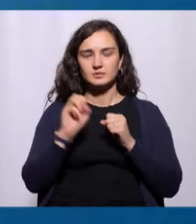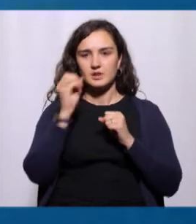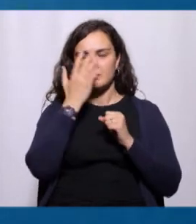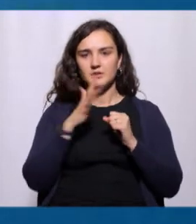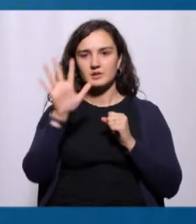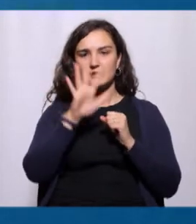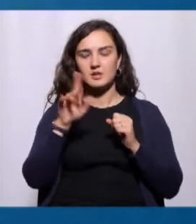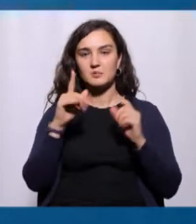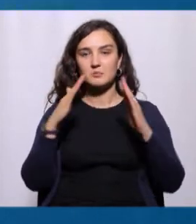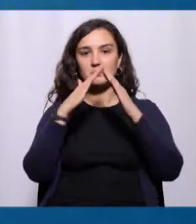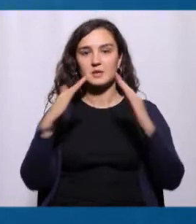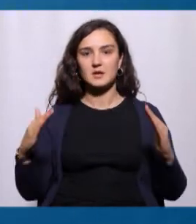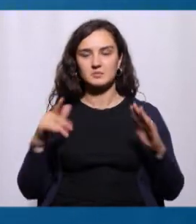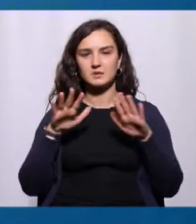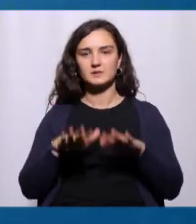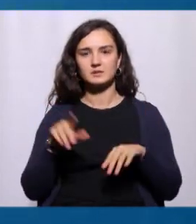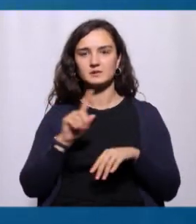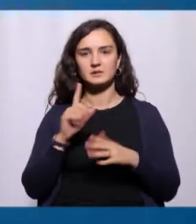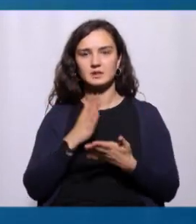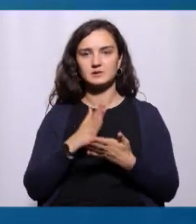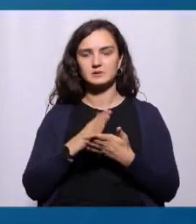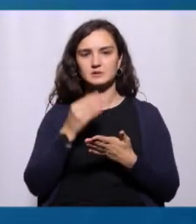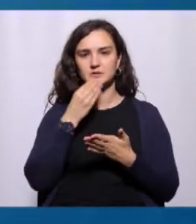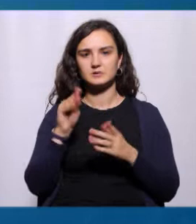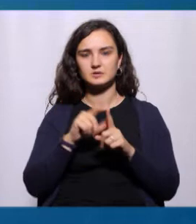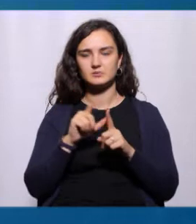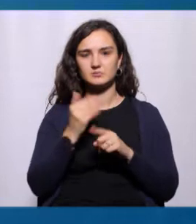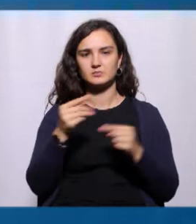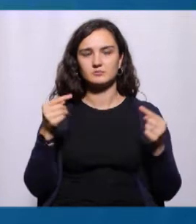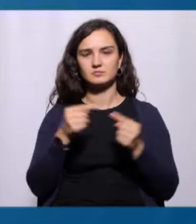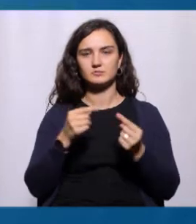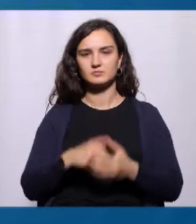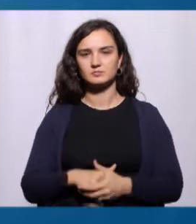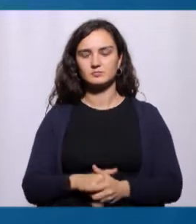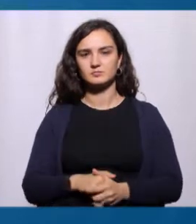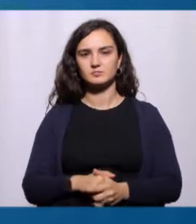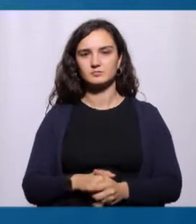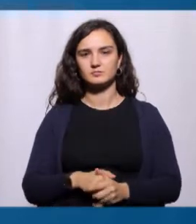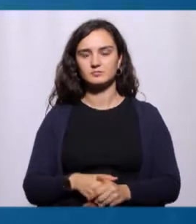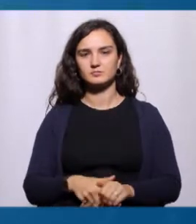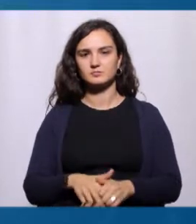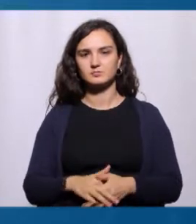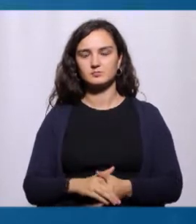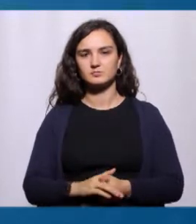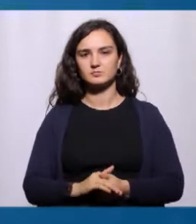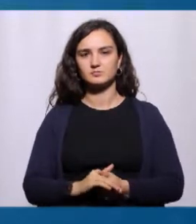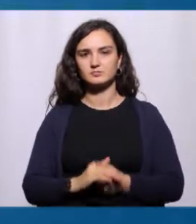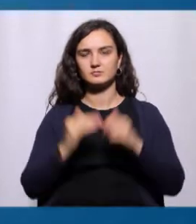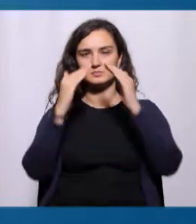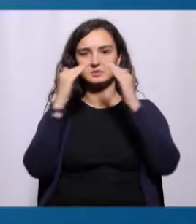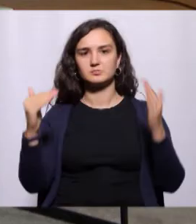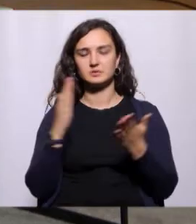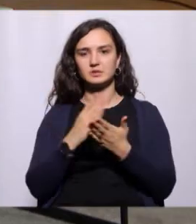the pyramids. Mr. Carter, what is the best word for this sentence? Well, Miss Sophie, the pyramids